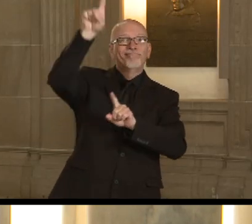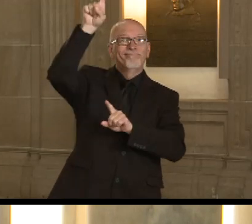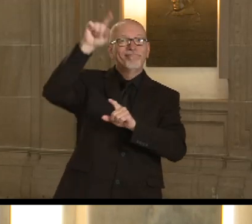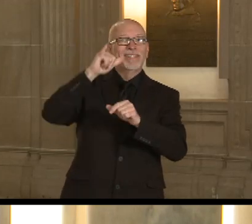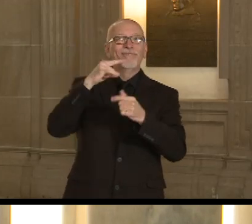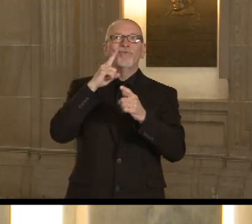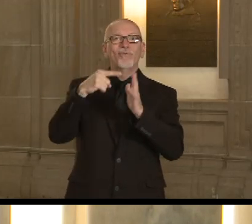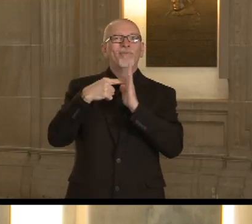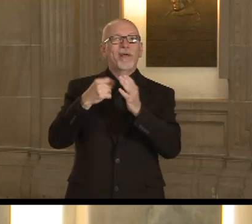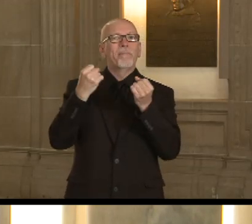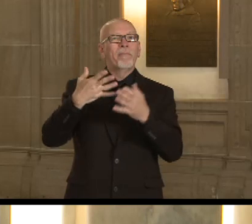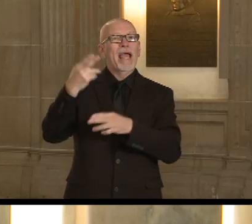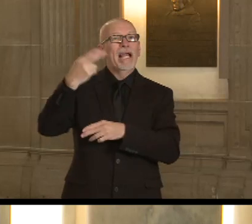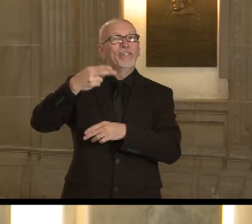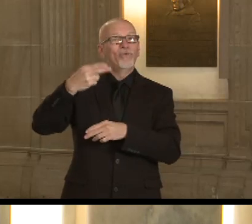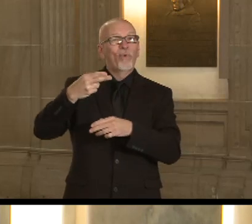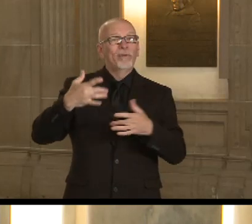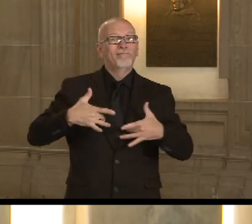events